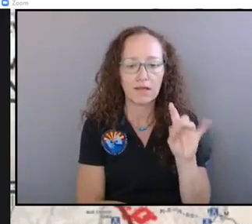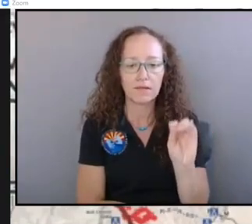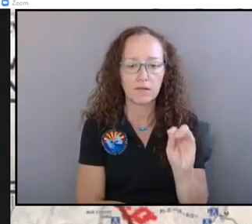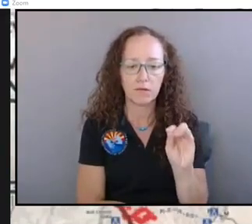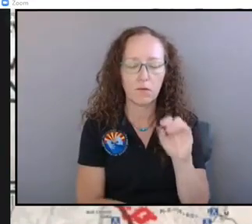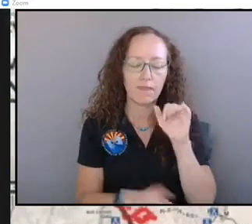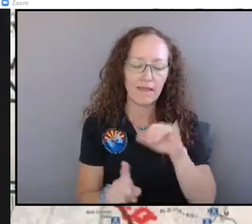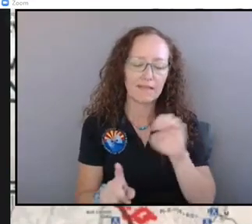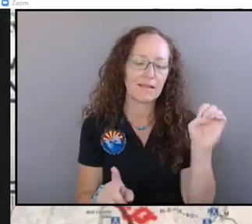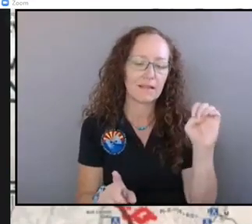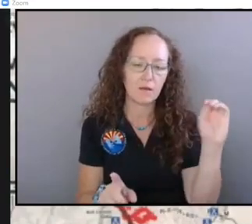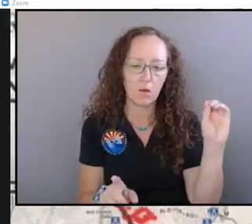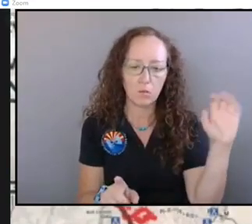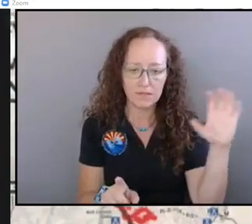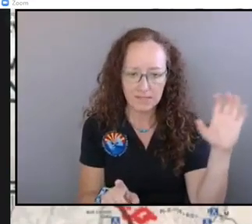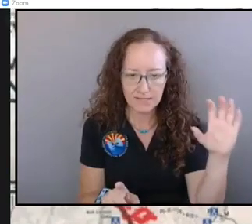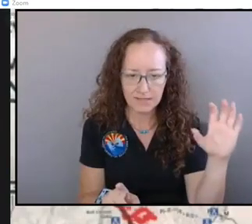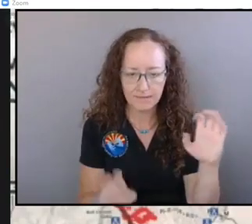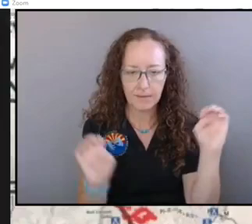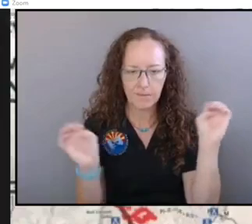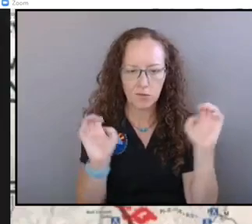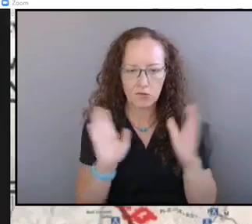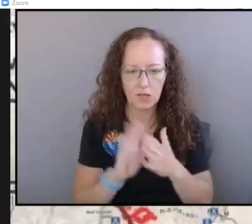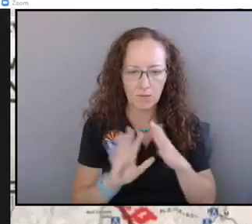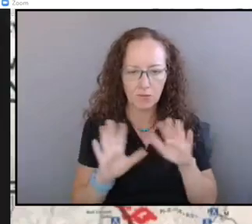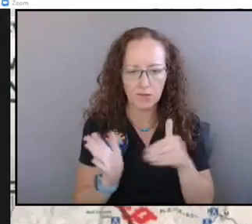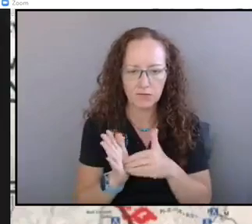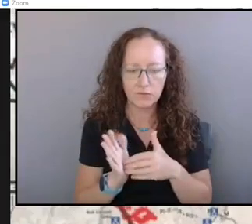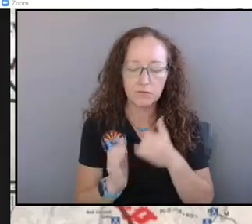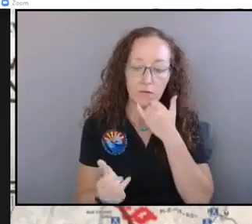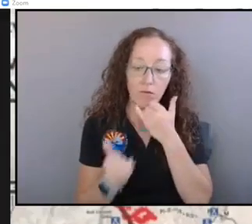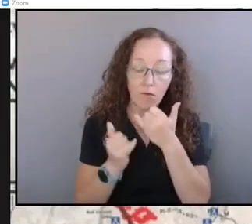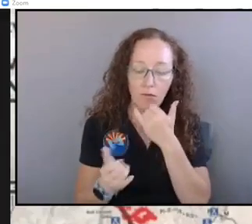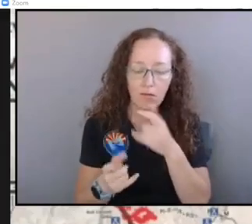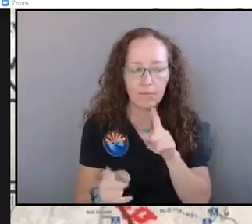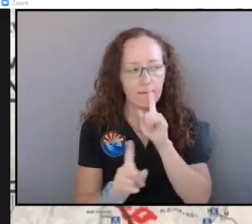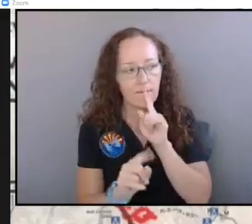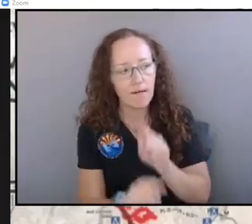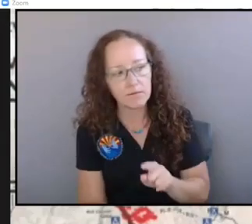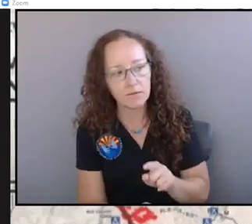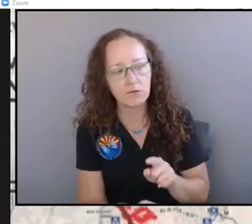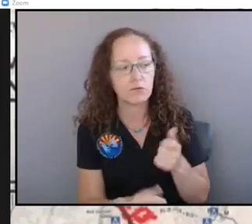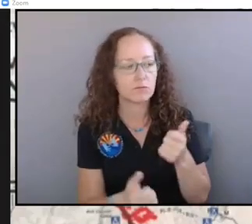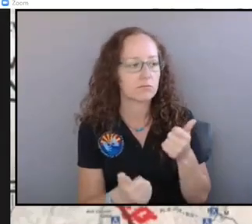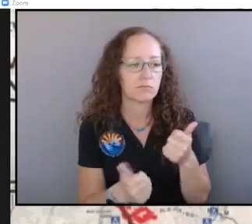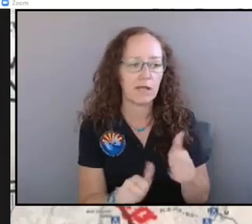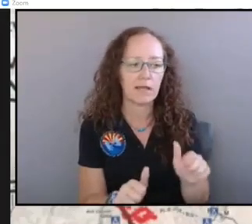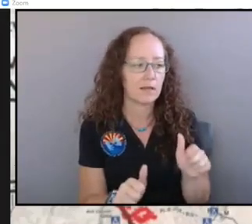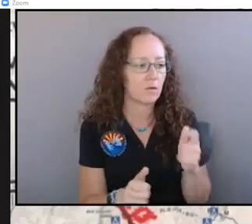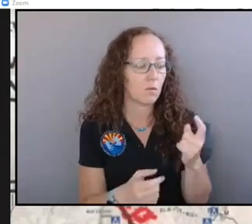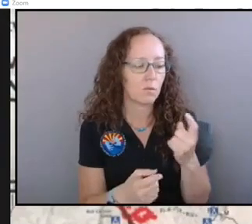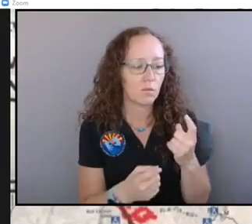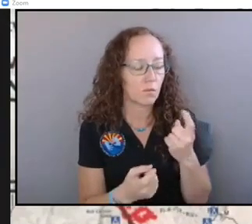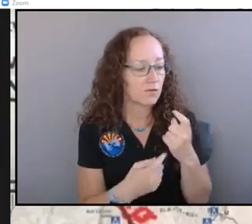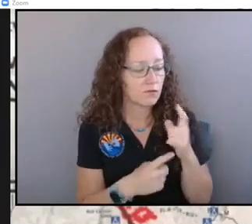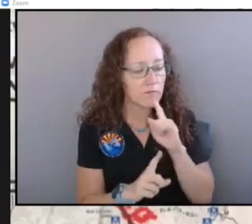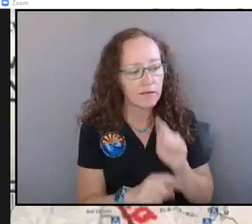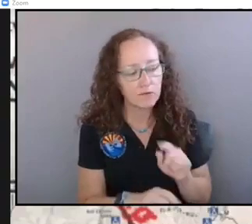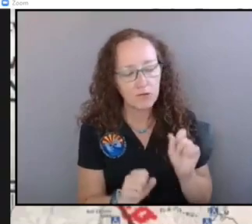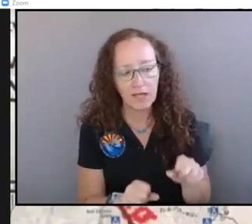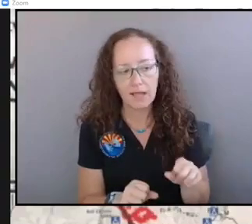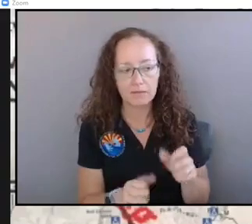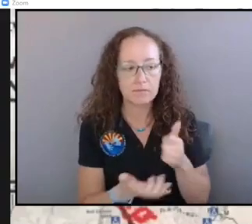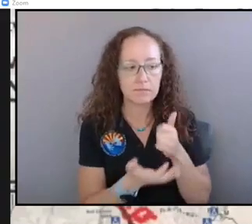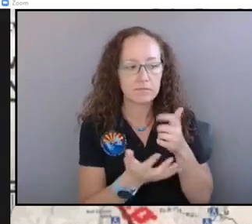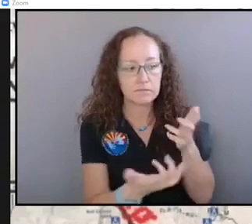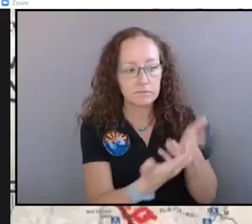could answer any questions that you might have or concerns or get you help that you might need in your time of difficulty. And of course, like